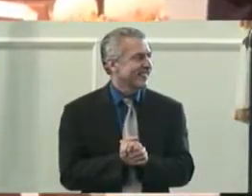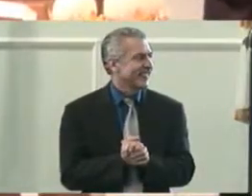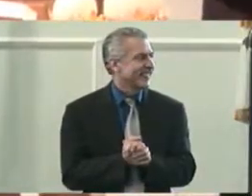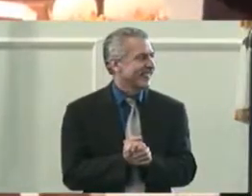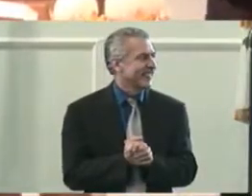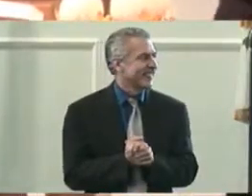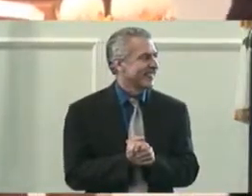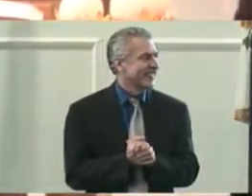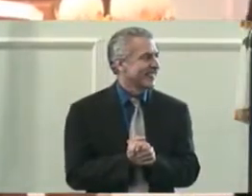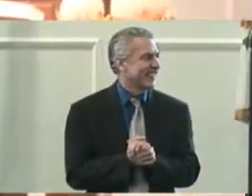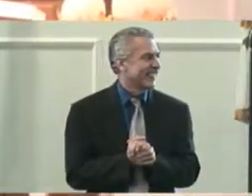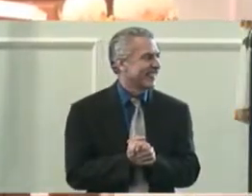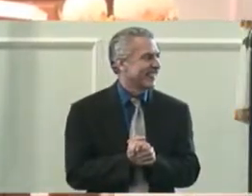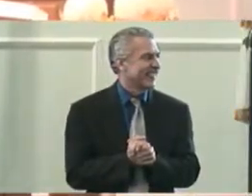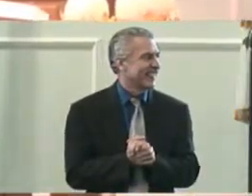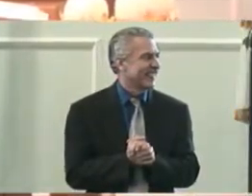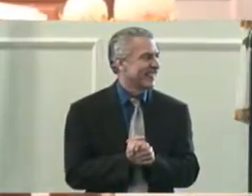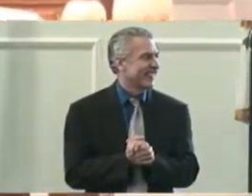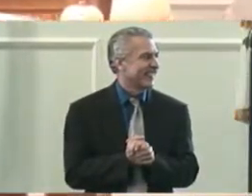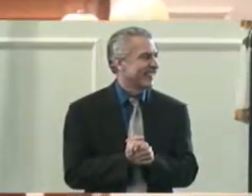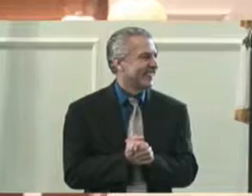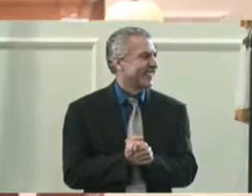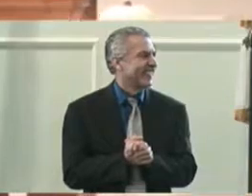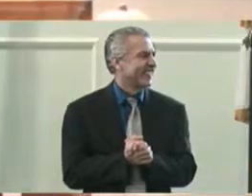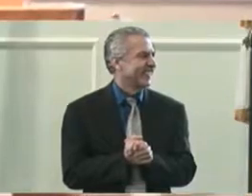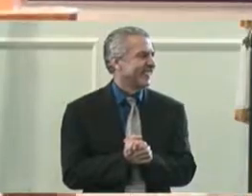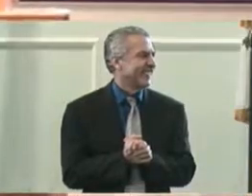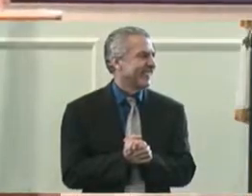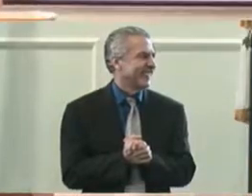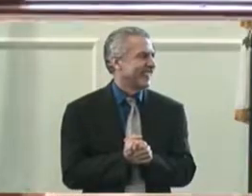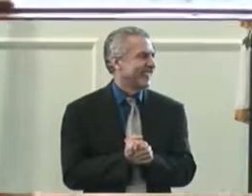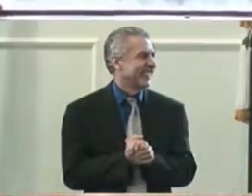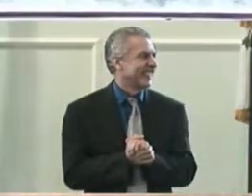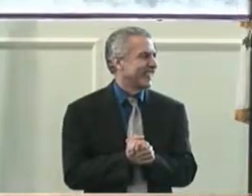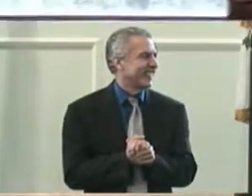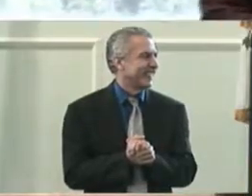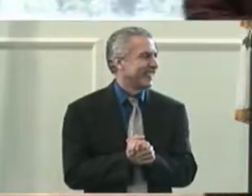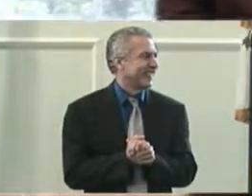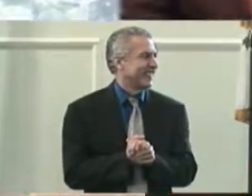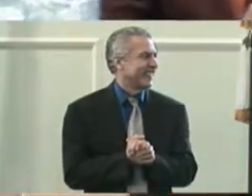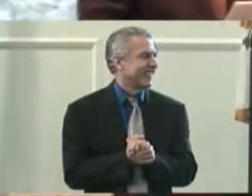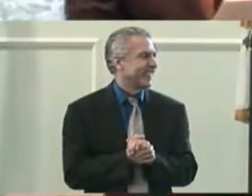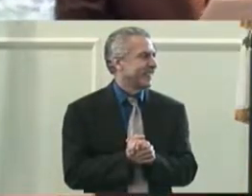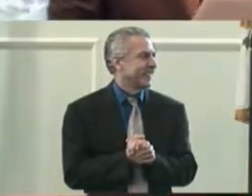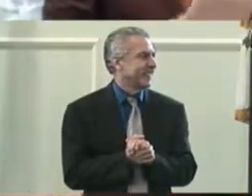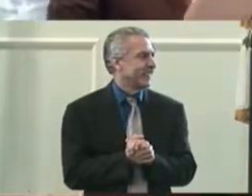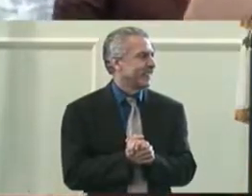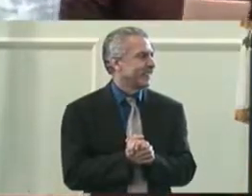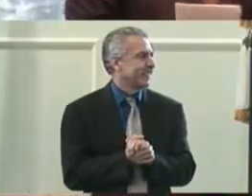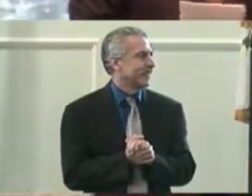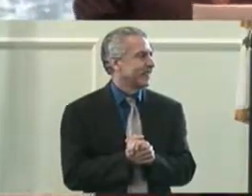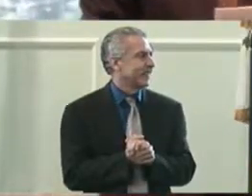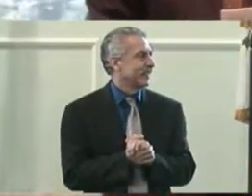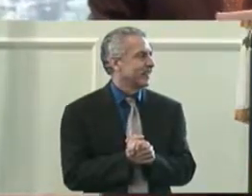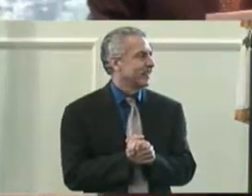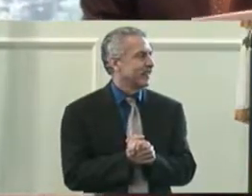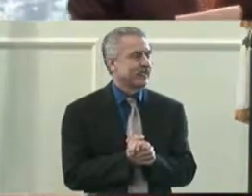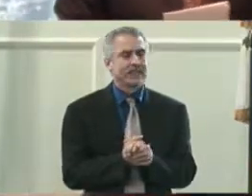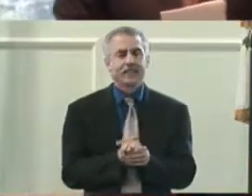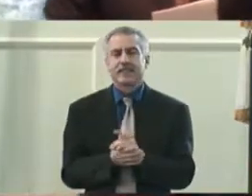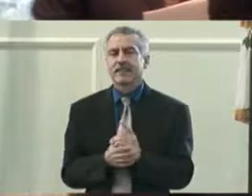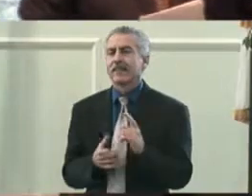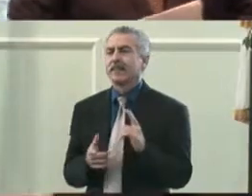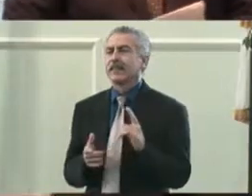Okay. Praise the Lord. God bless you. Okay. All right. So,